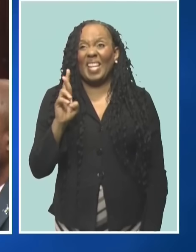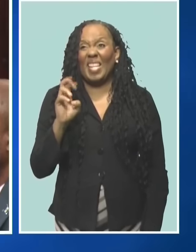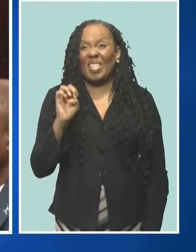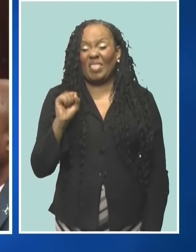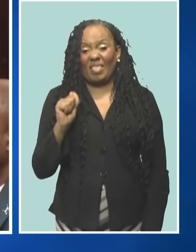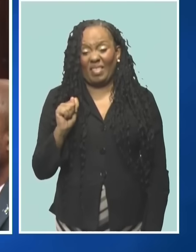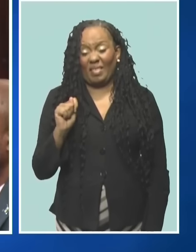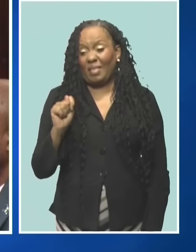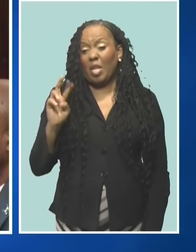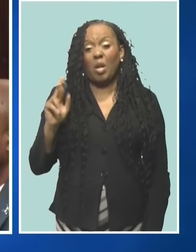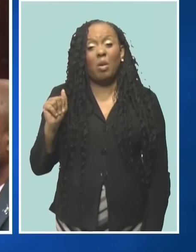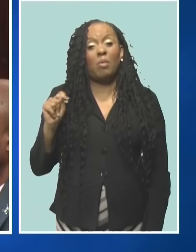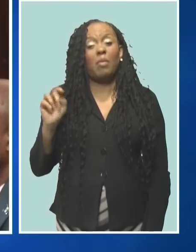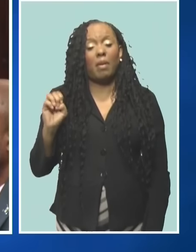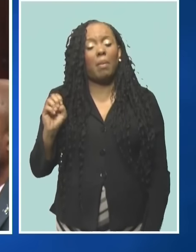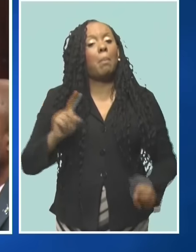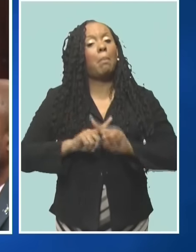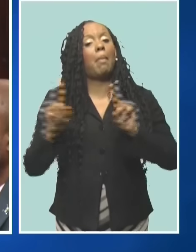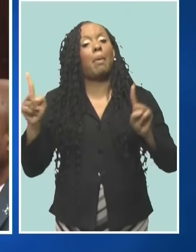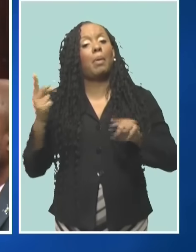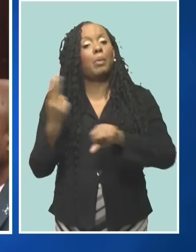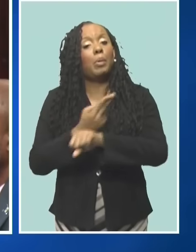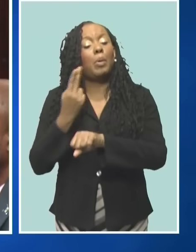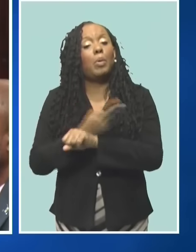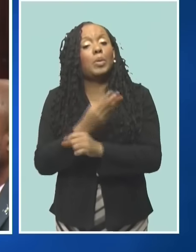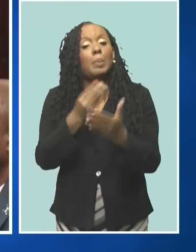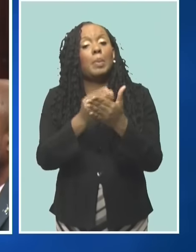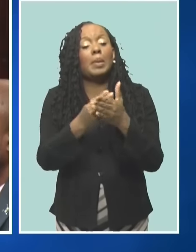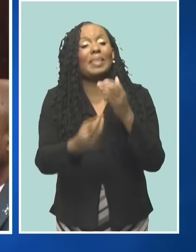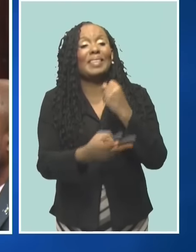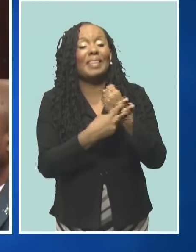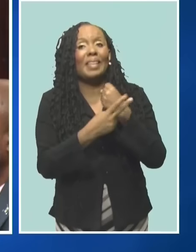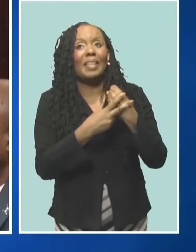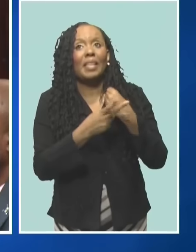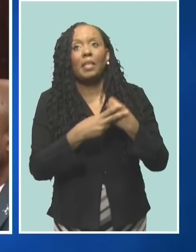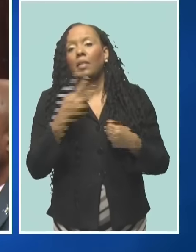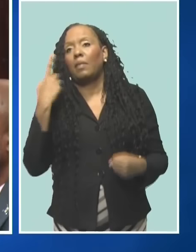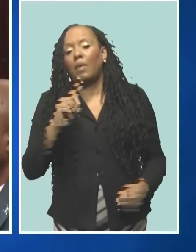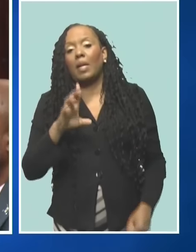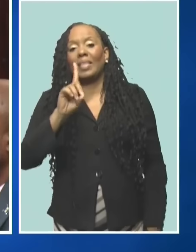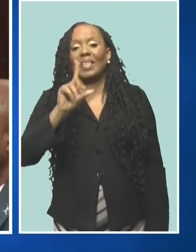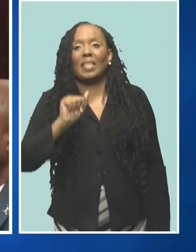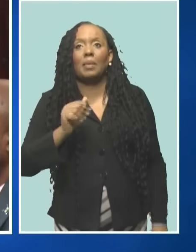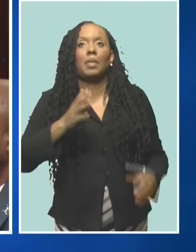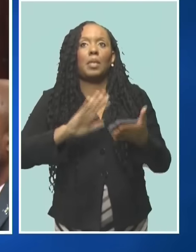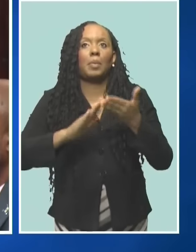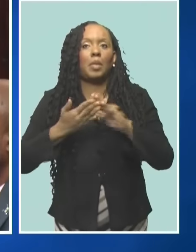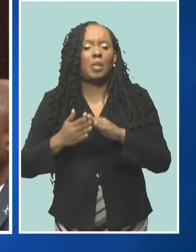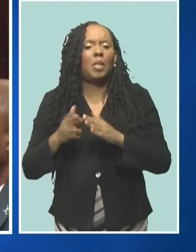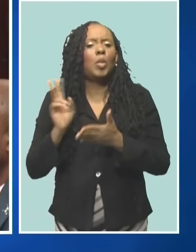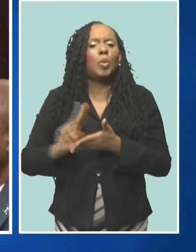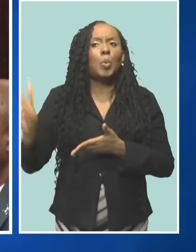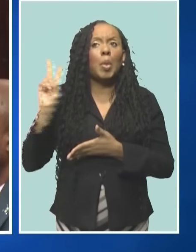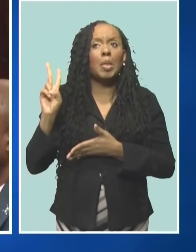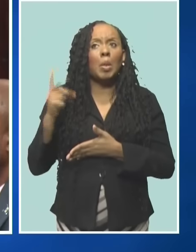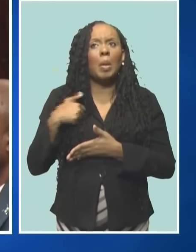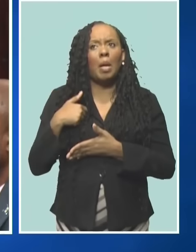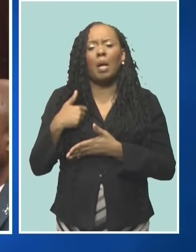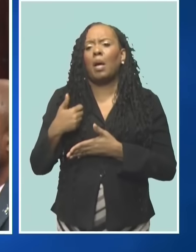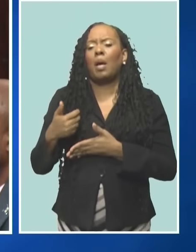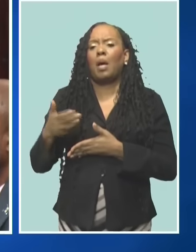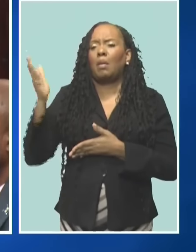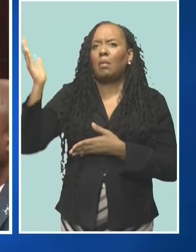savings to increase Barbados' social capital, to do for the disabled community what I said 2 weeks ago when I spoke in here, when he